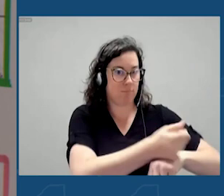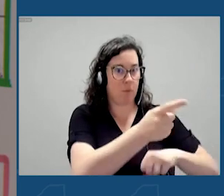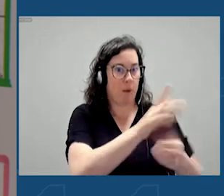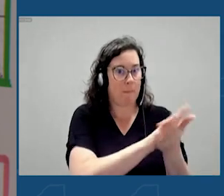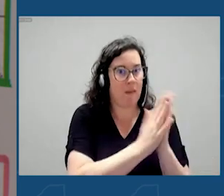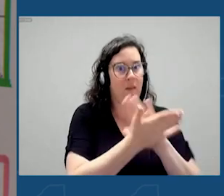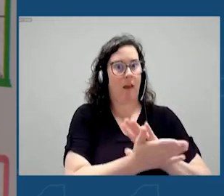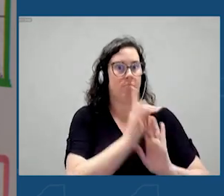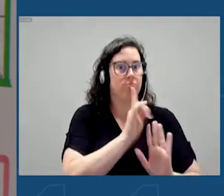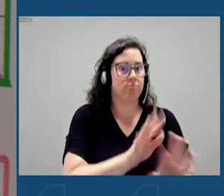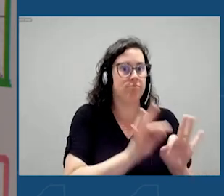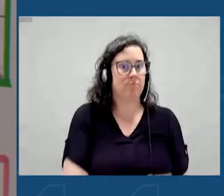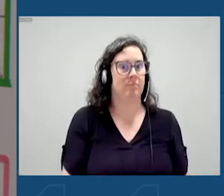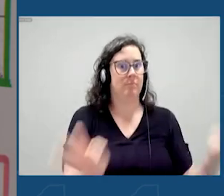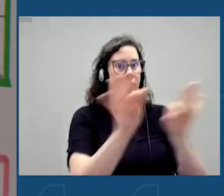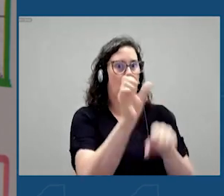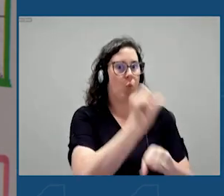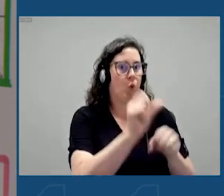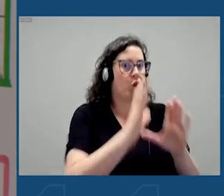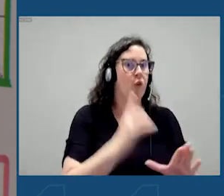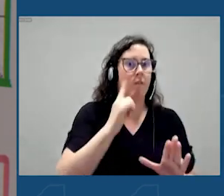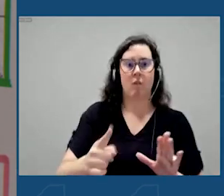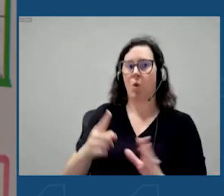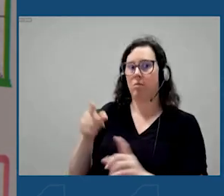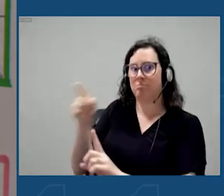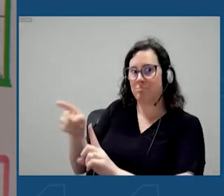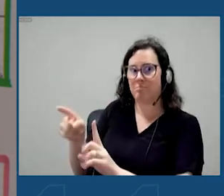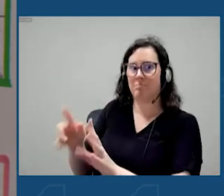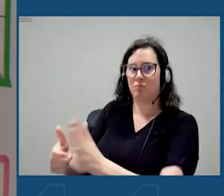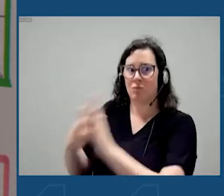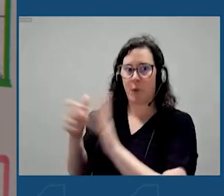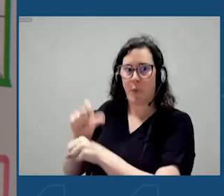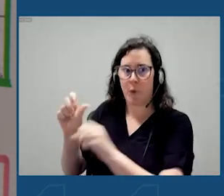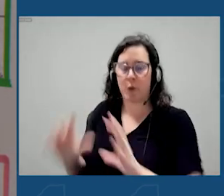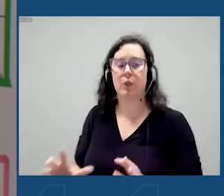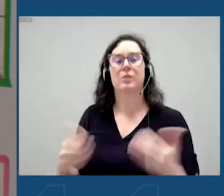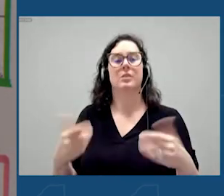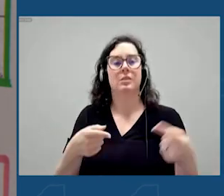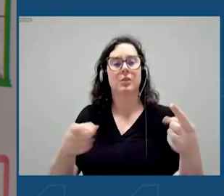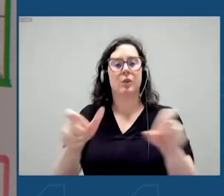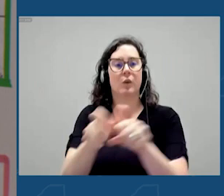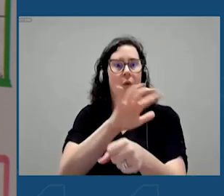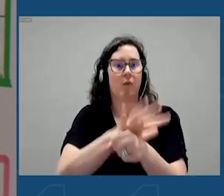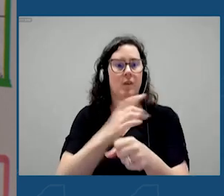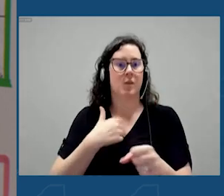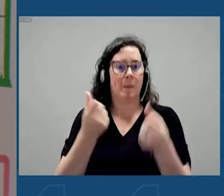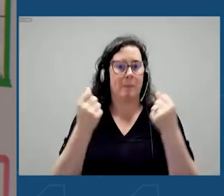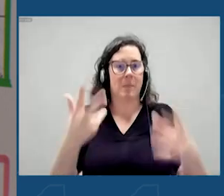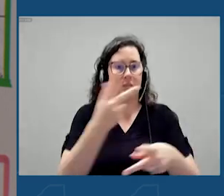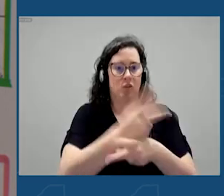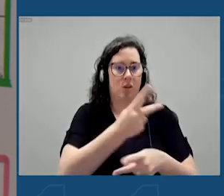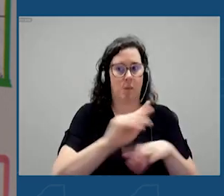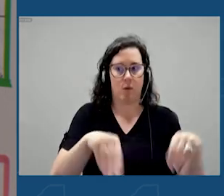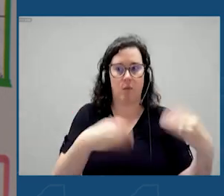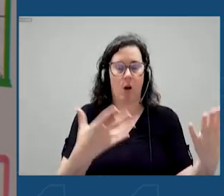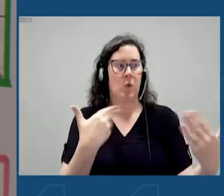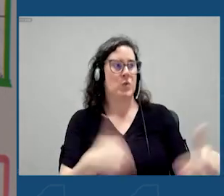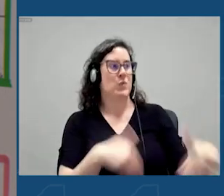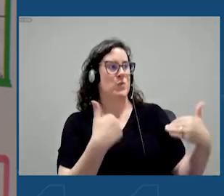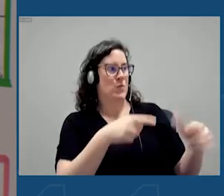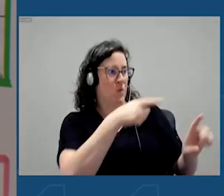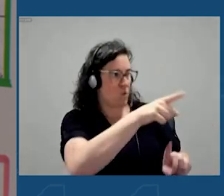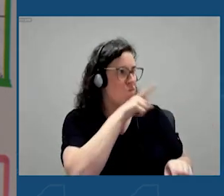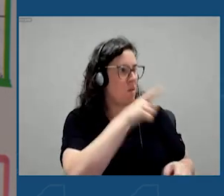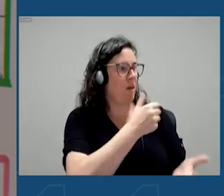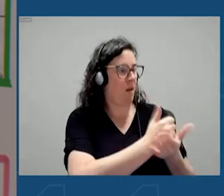workers for the essential workers. And that's how I viewed so many of our child care providers, those who got us through the